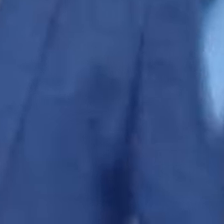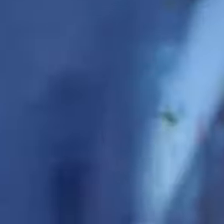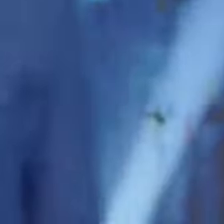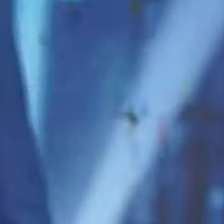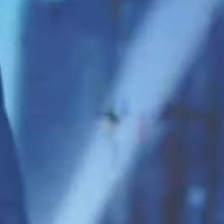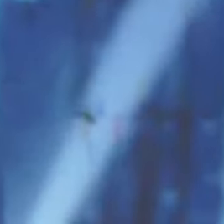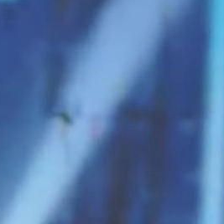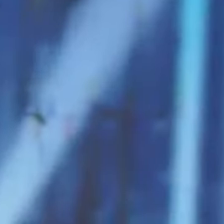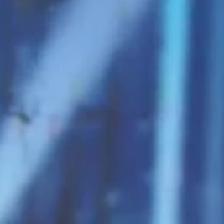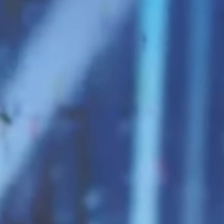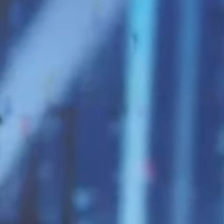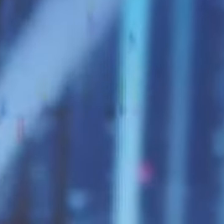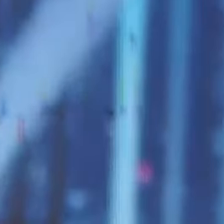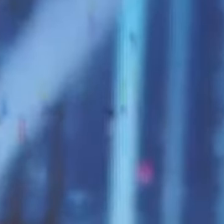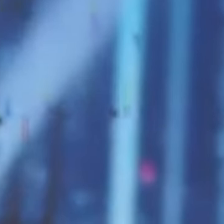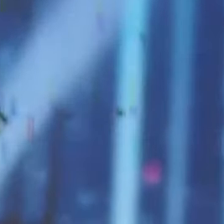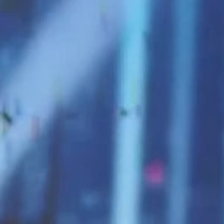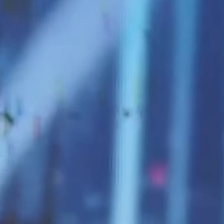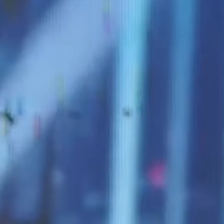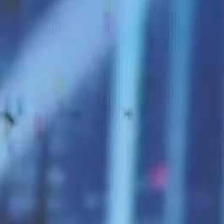bringing forth. And when you do that,